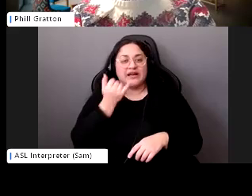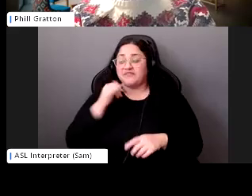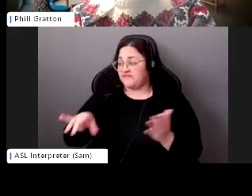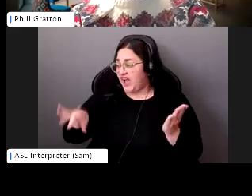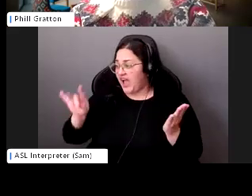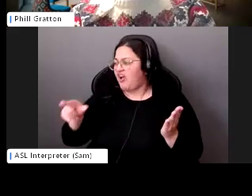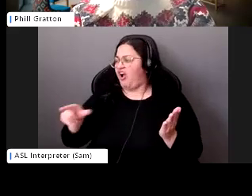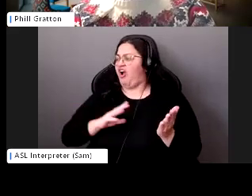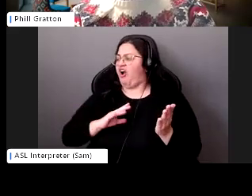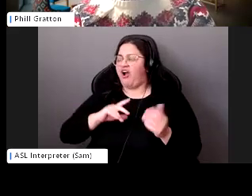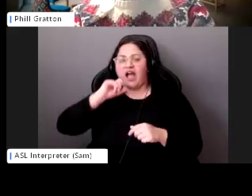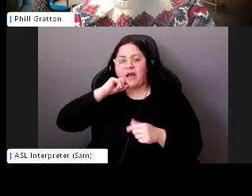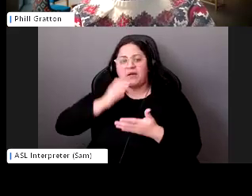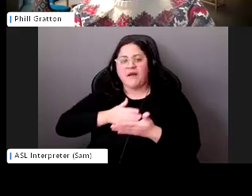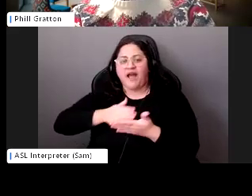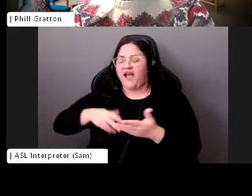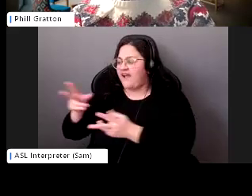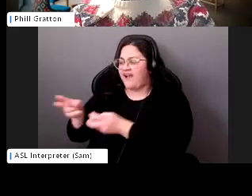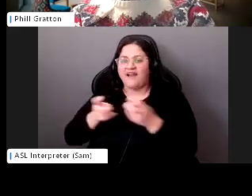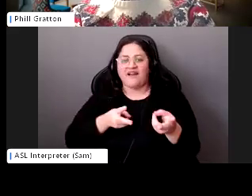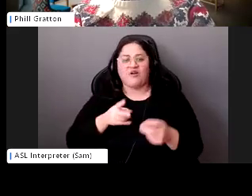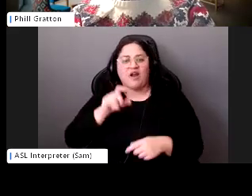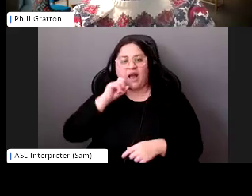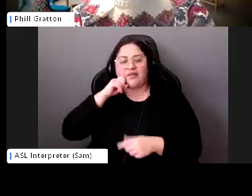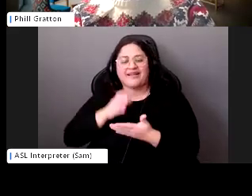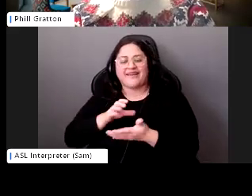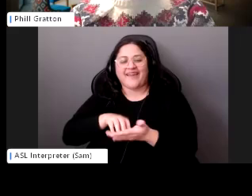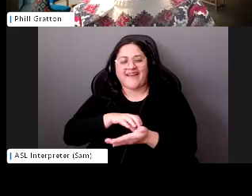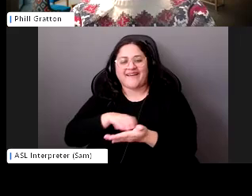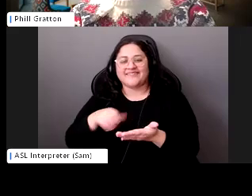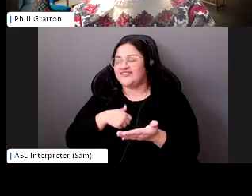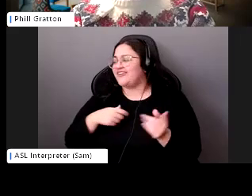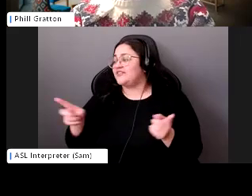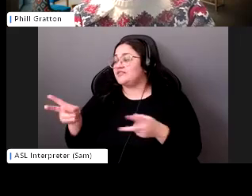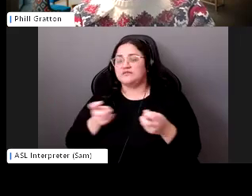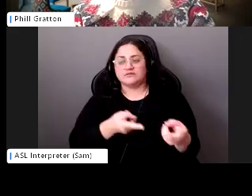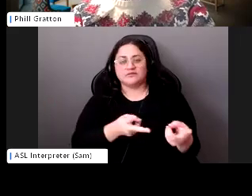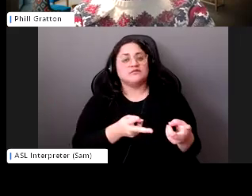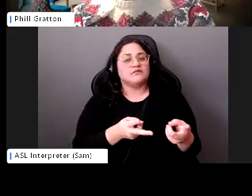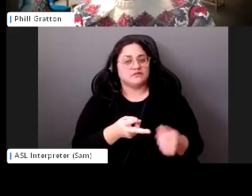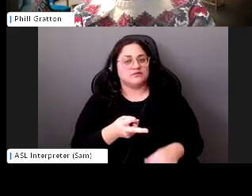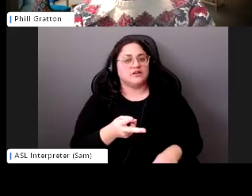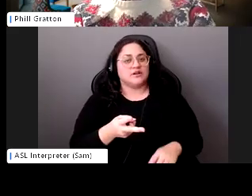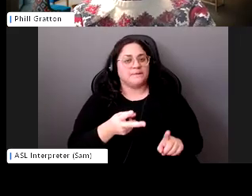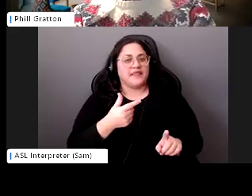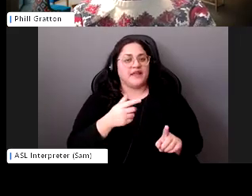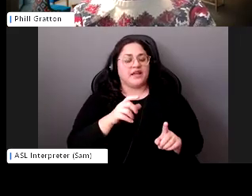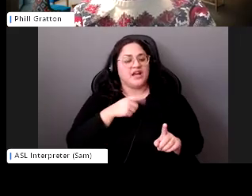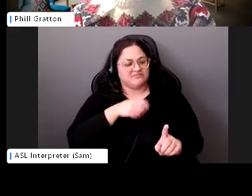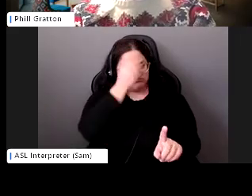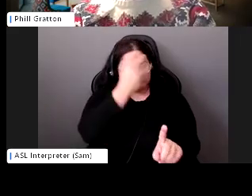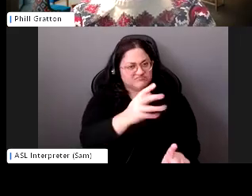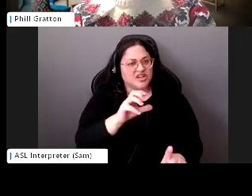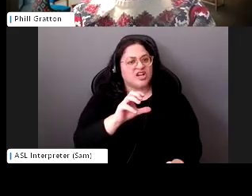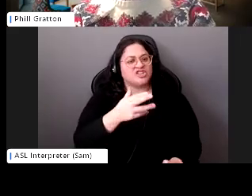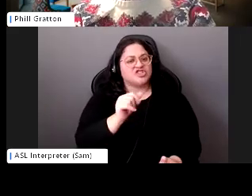instead? Or they can't have, oats, there's something else. Or they can't have, if I'm making a soup, they can't have barley. And ChatGPT will come back and say, yeah,